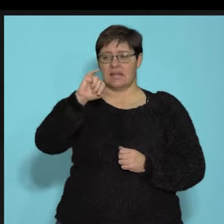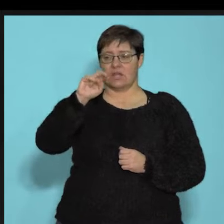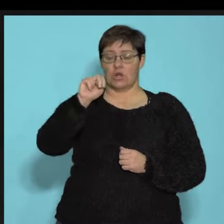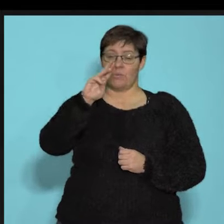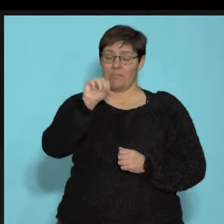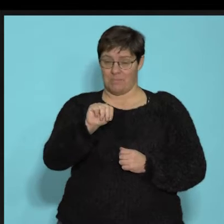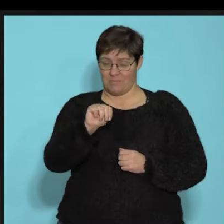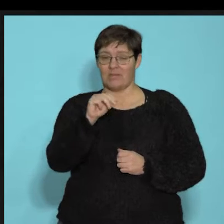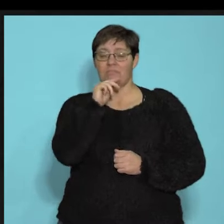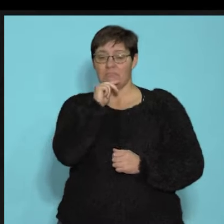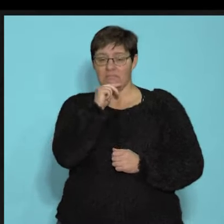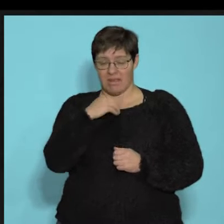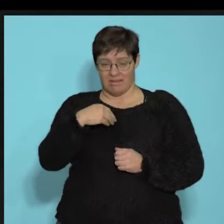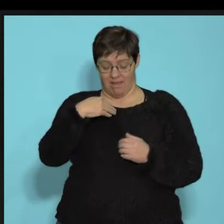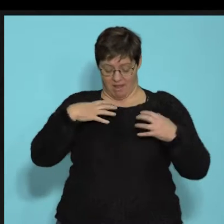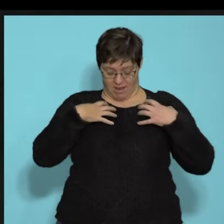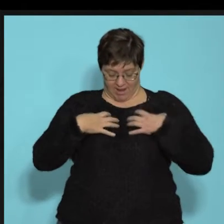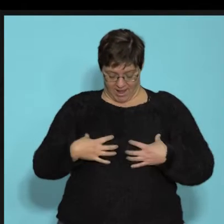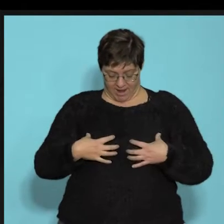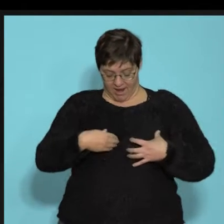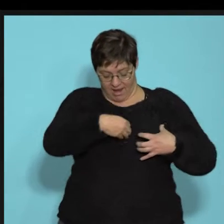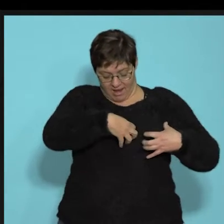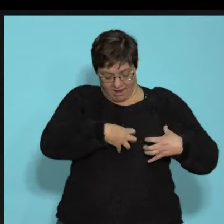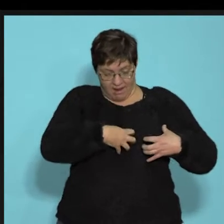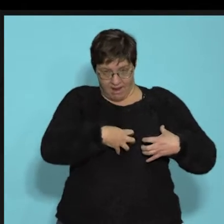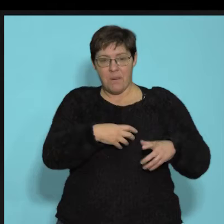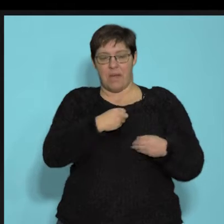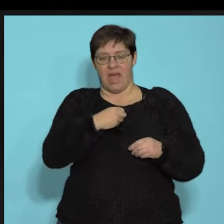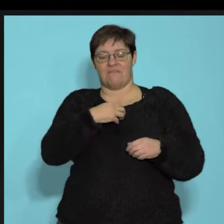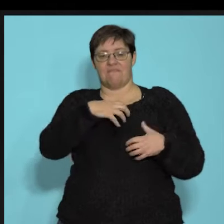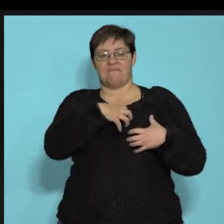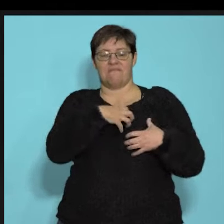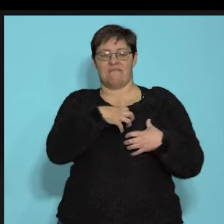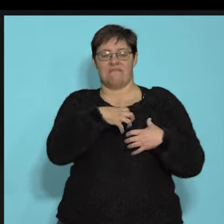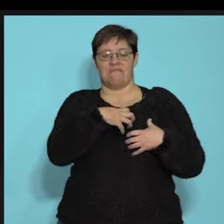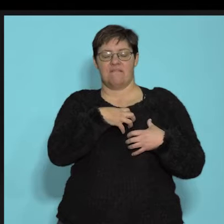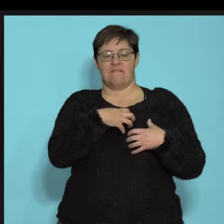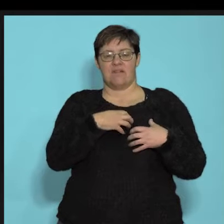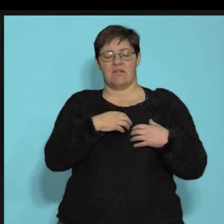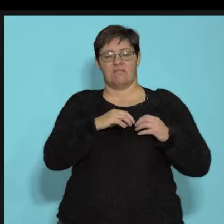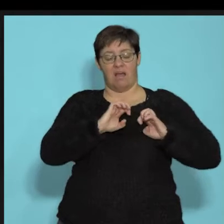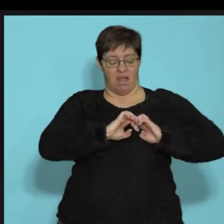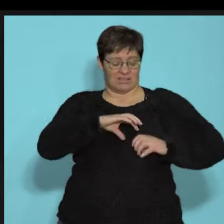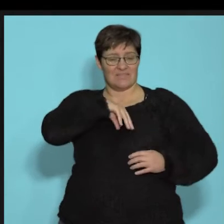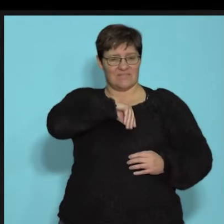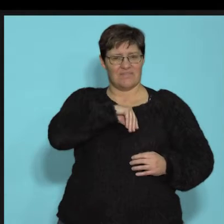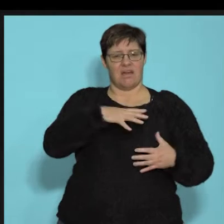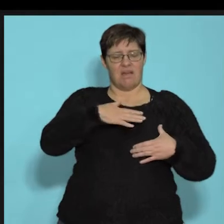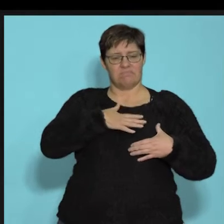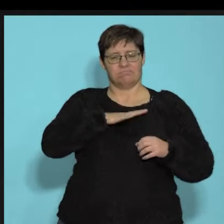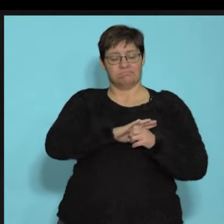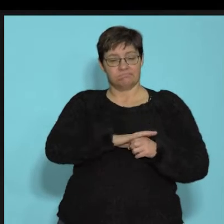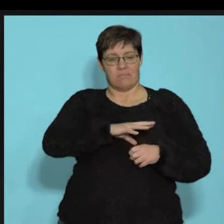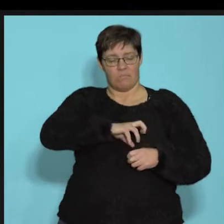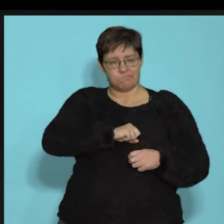going to find the heart. And as you can see there, right, they're beautifully protected by the ribs, the rib